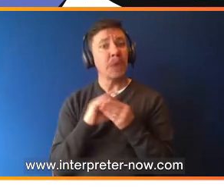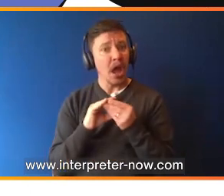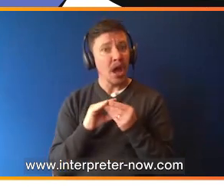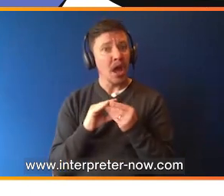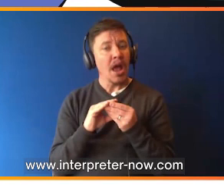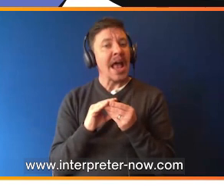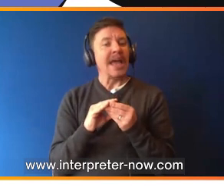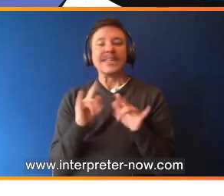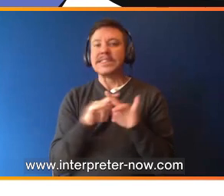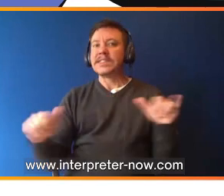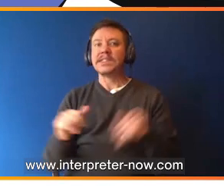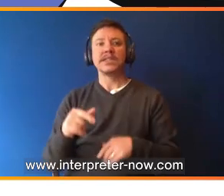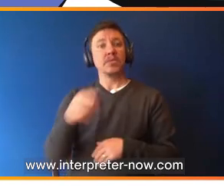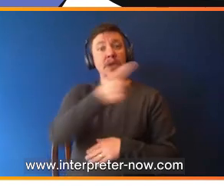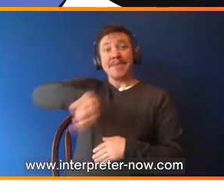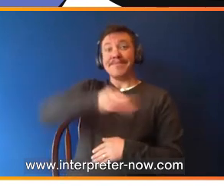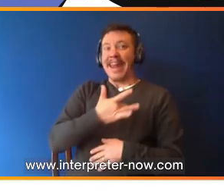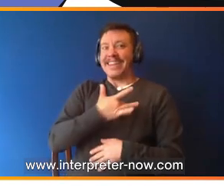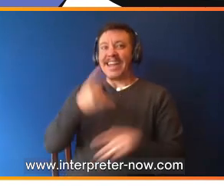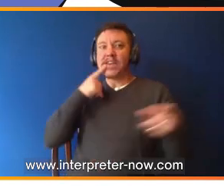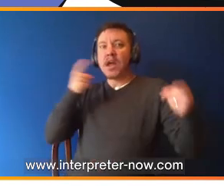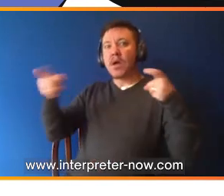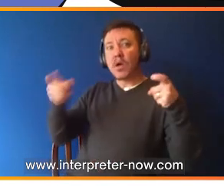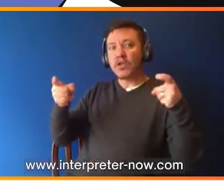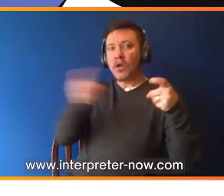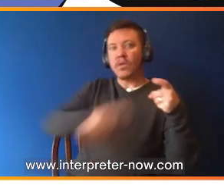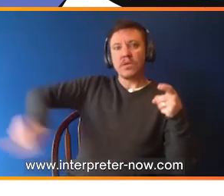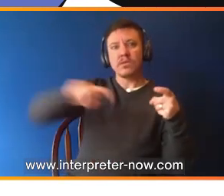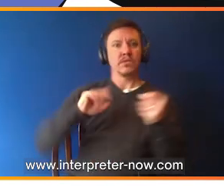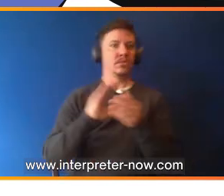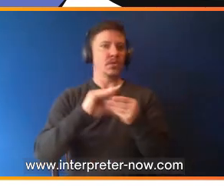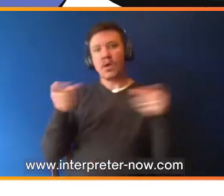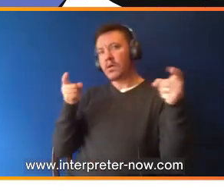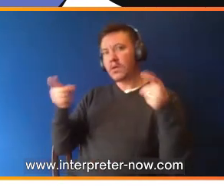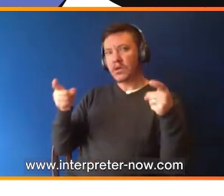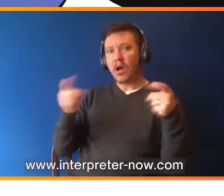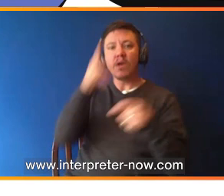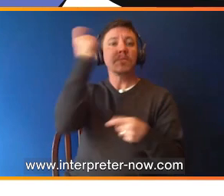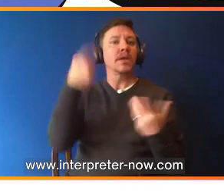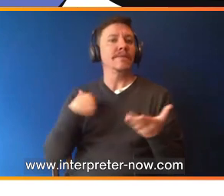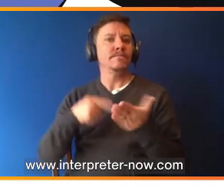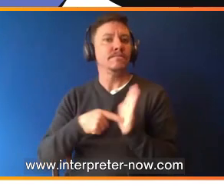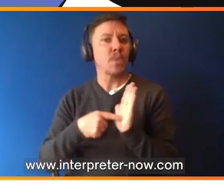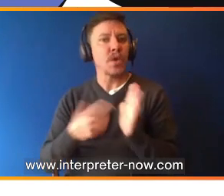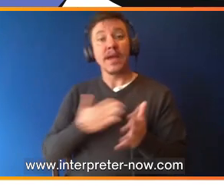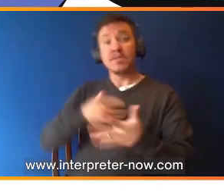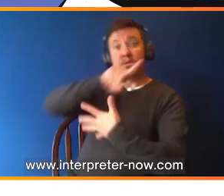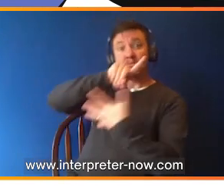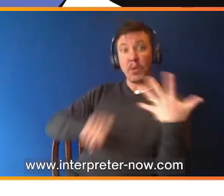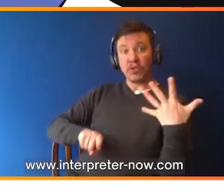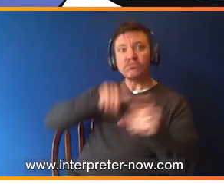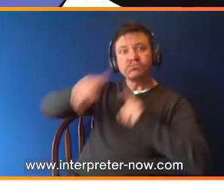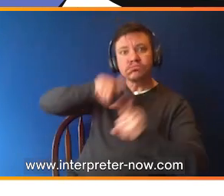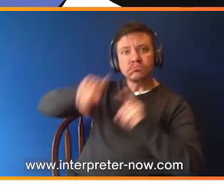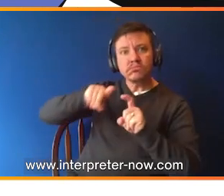researchers, they do spend time listening to people's stories, but usually they have a lot of control over the storytelling